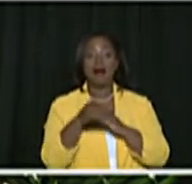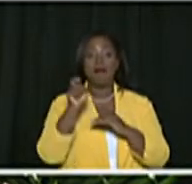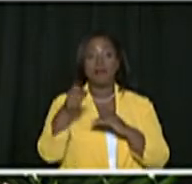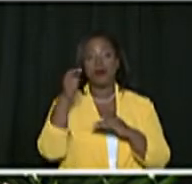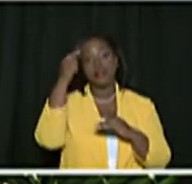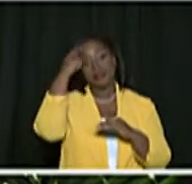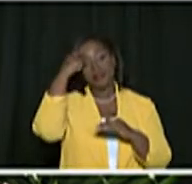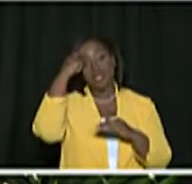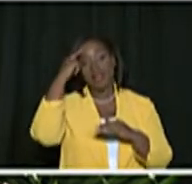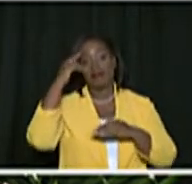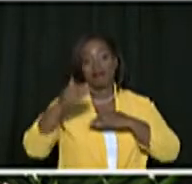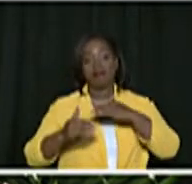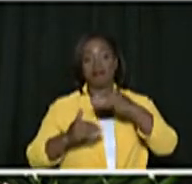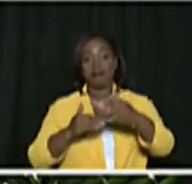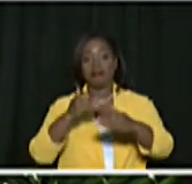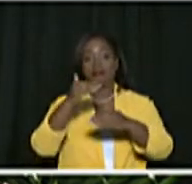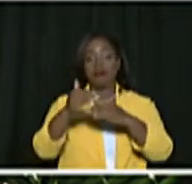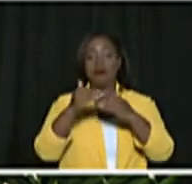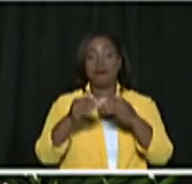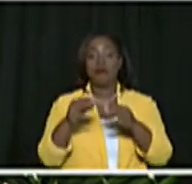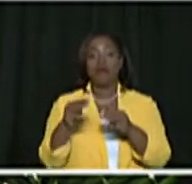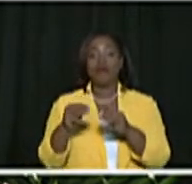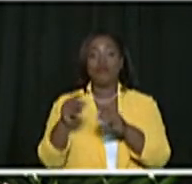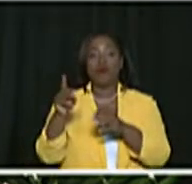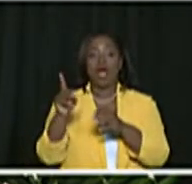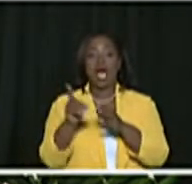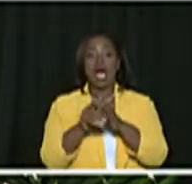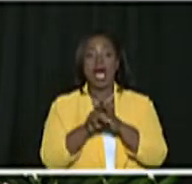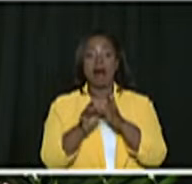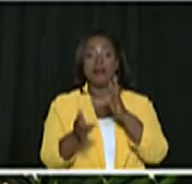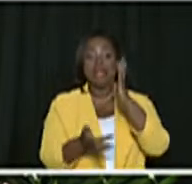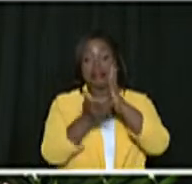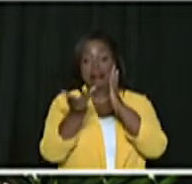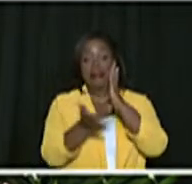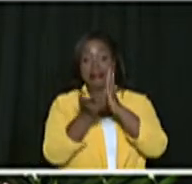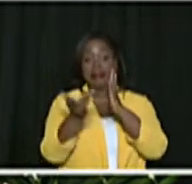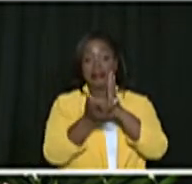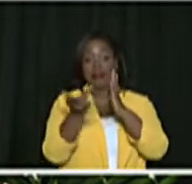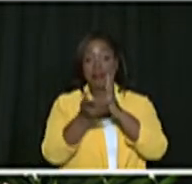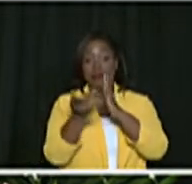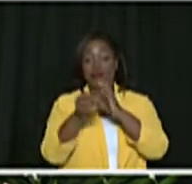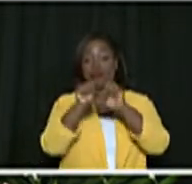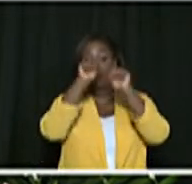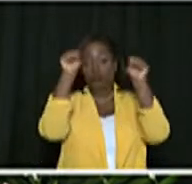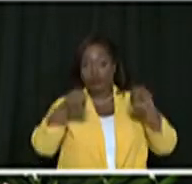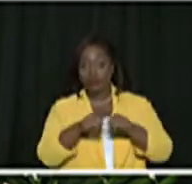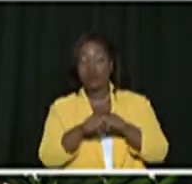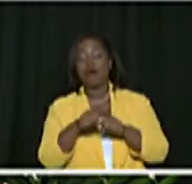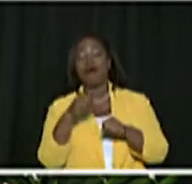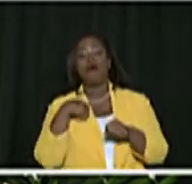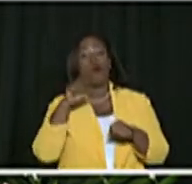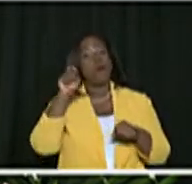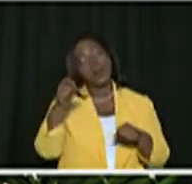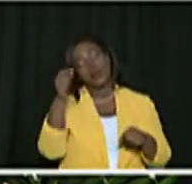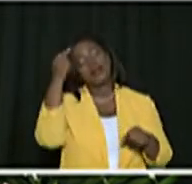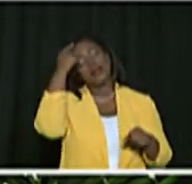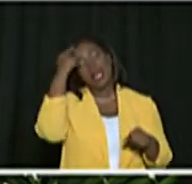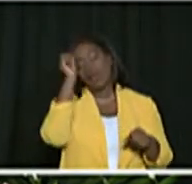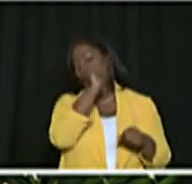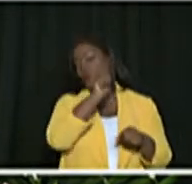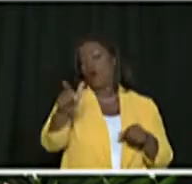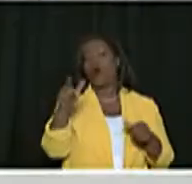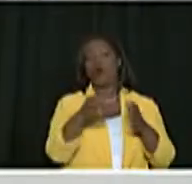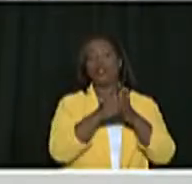we move to a digital society, which must include also internet capabilities and Wi-Fi capabilities for all our schools and all our